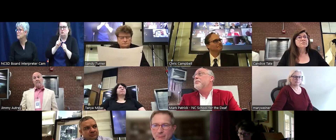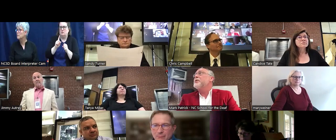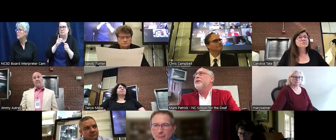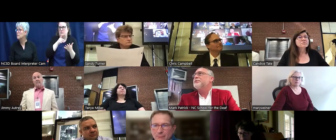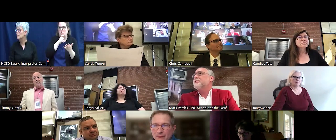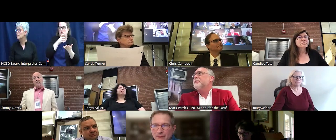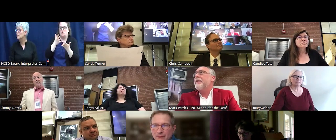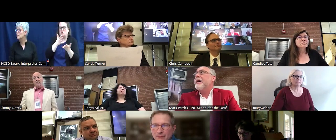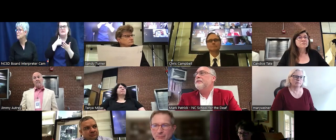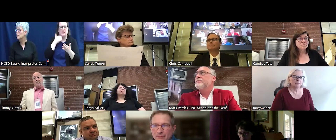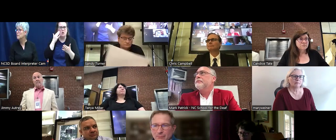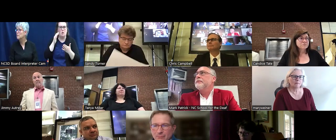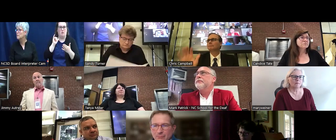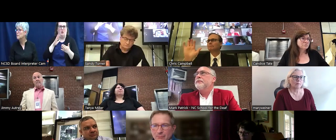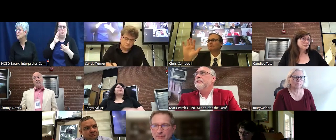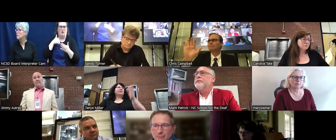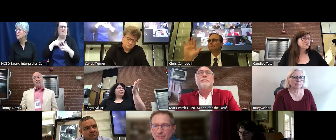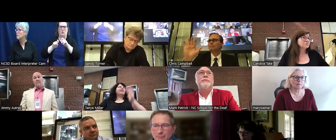there'll be questions about that.